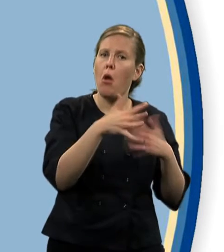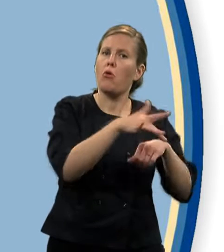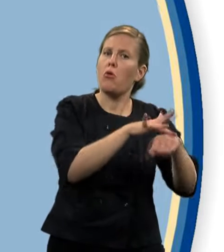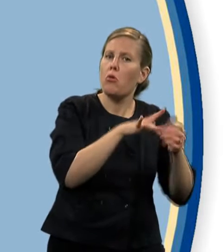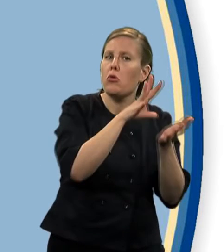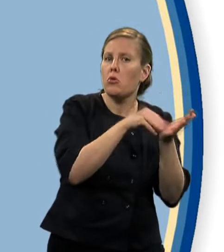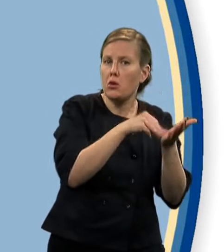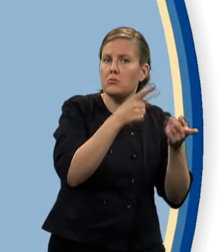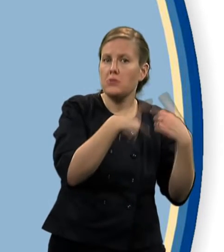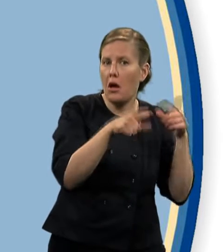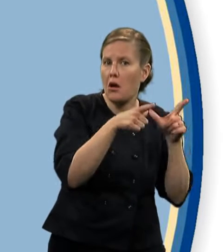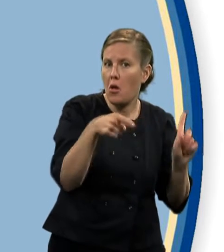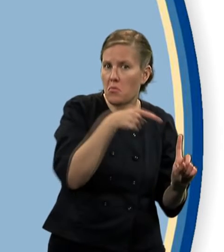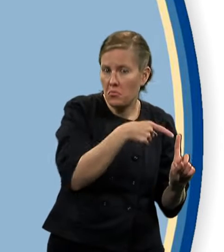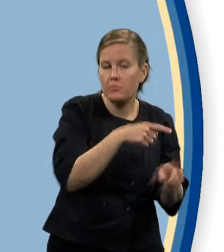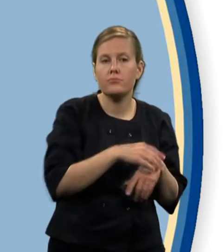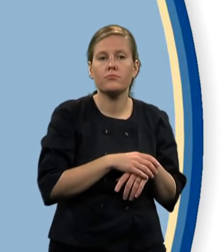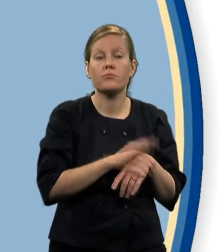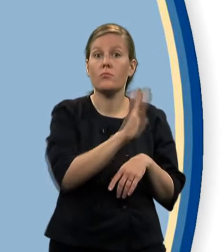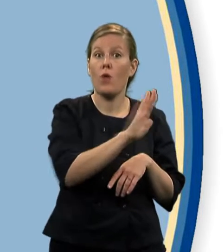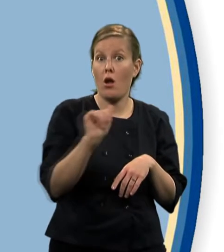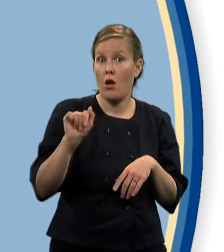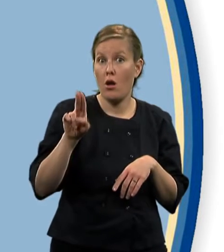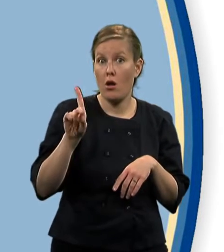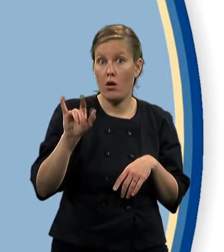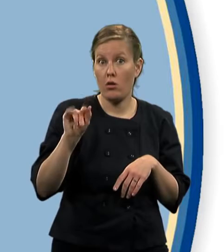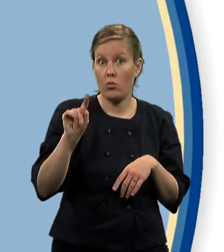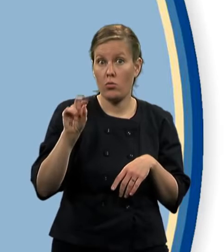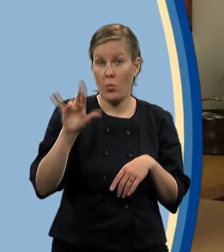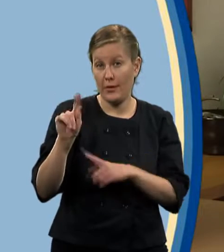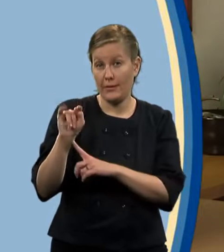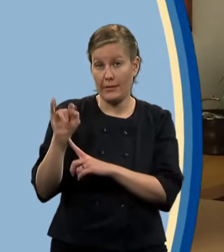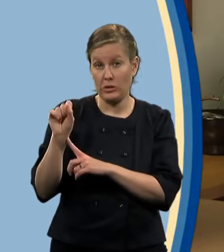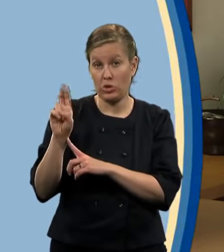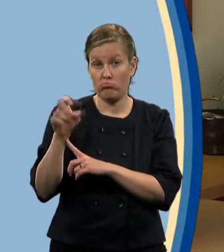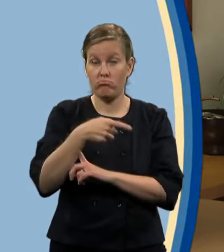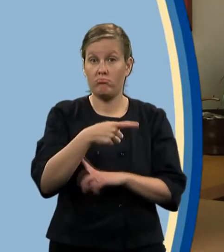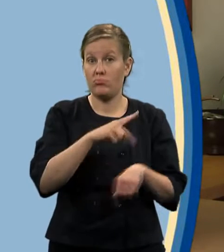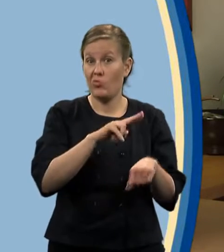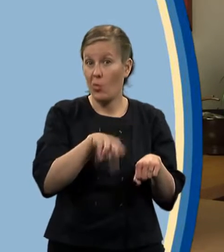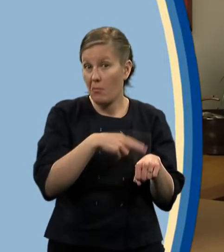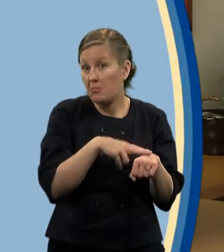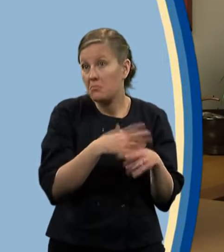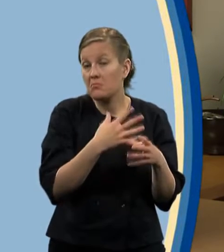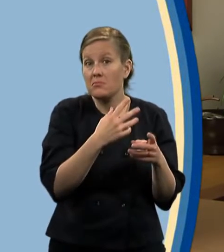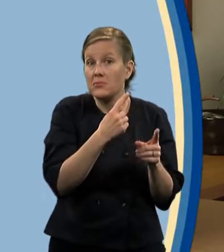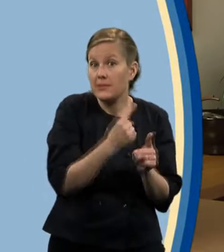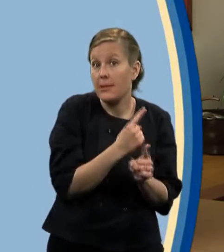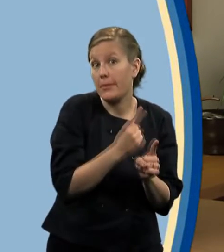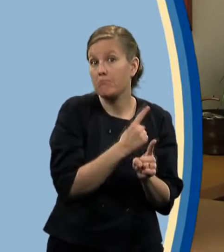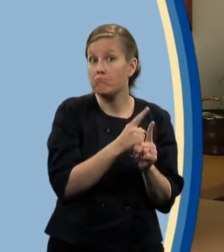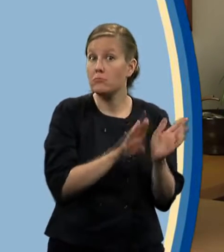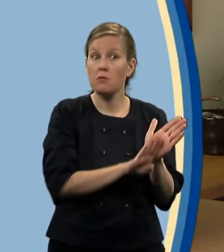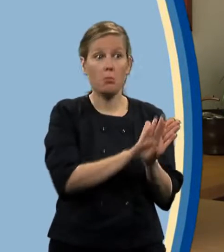have entirely normal and typical auditory tissue development. That sign language exposure early in life